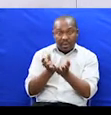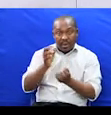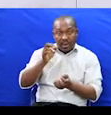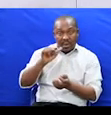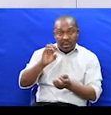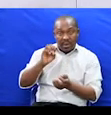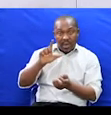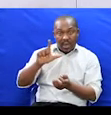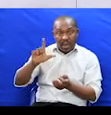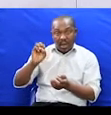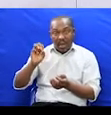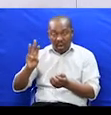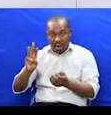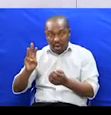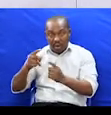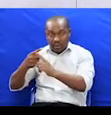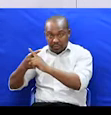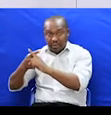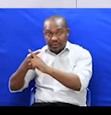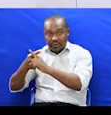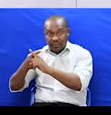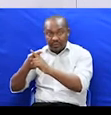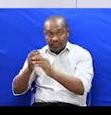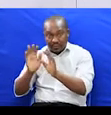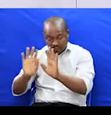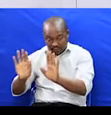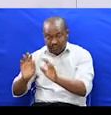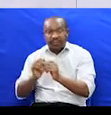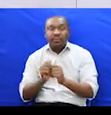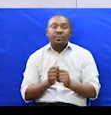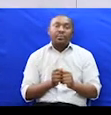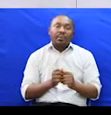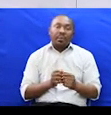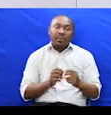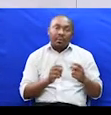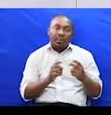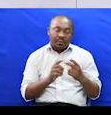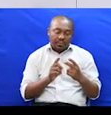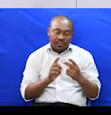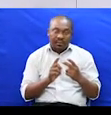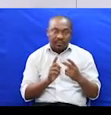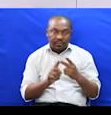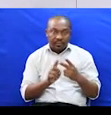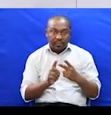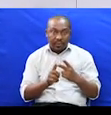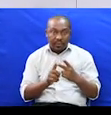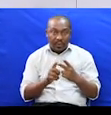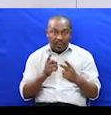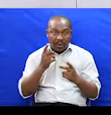is a positive charge. Clear? And this, the